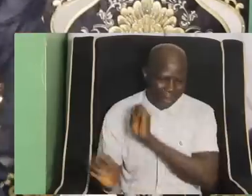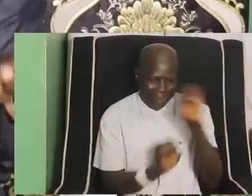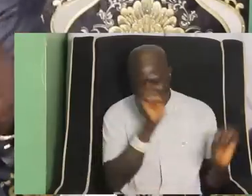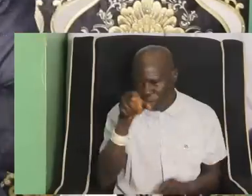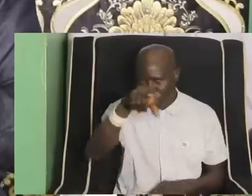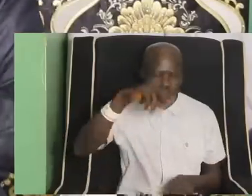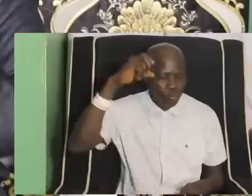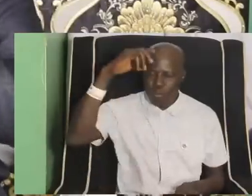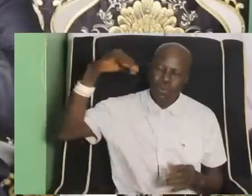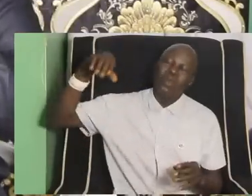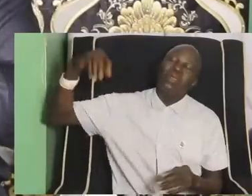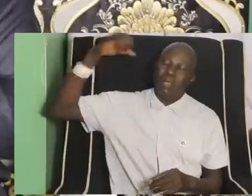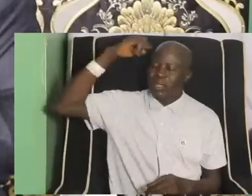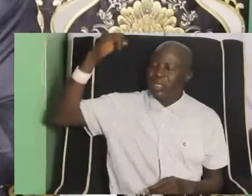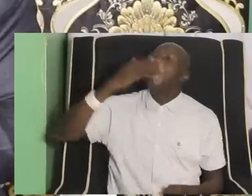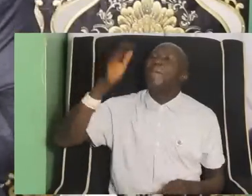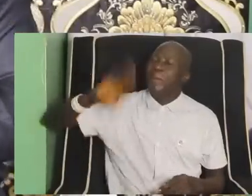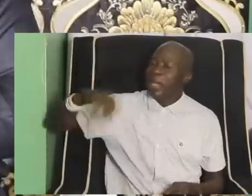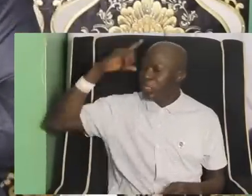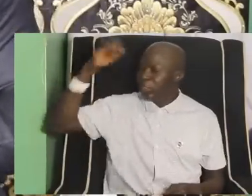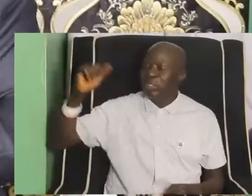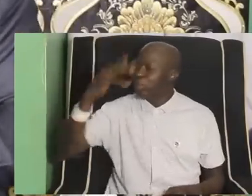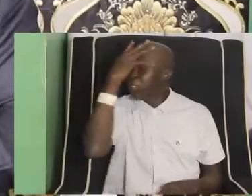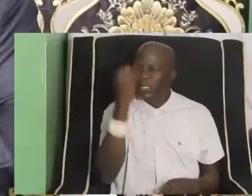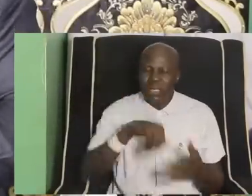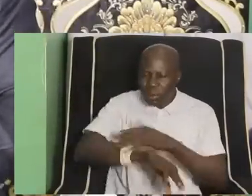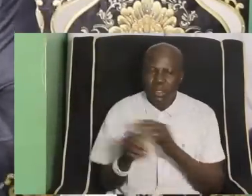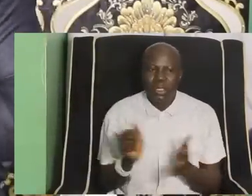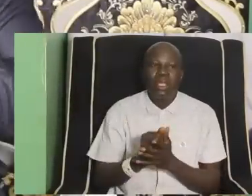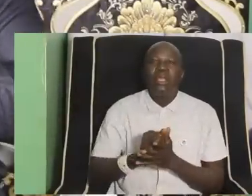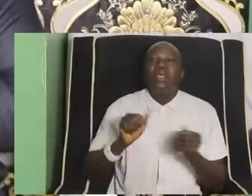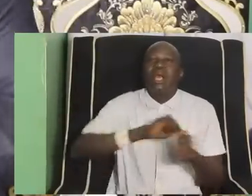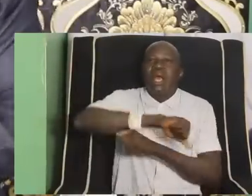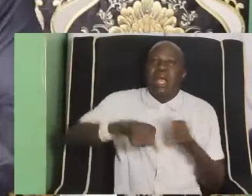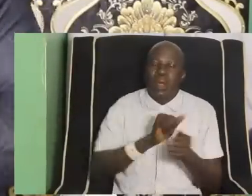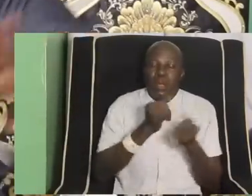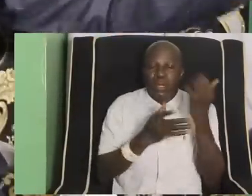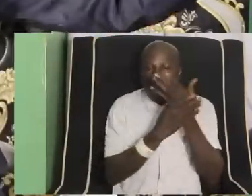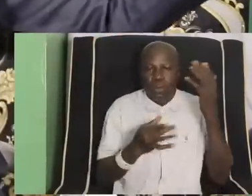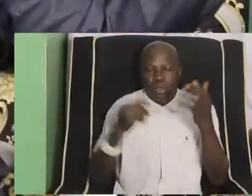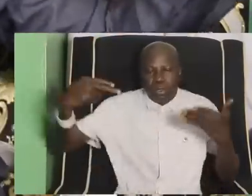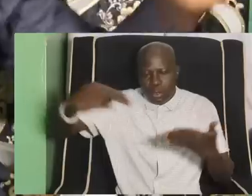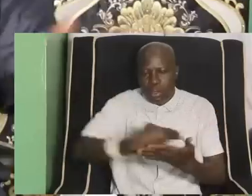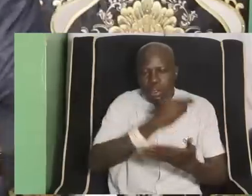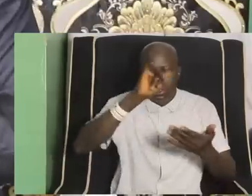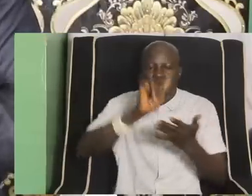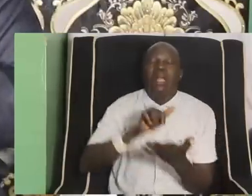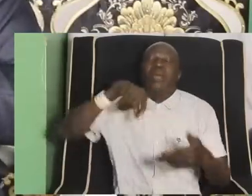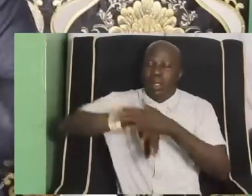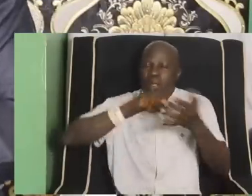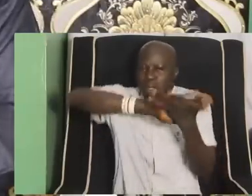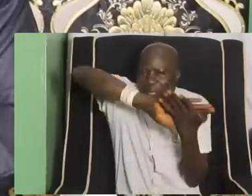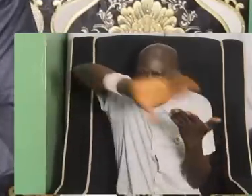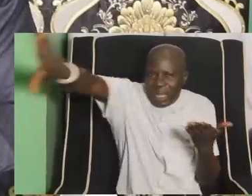kiran. Every negative. Allah bi asotele ba lo je. And evil prophecy. Ni pa agbara eje odo agun. The blood of the lamb. Atakuro loruko